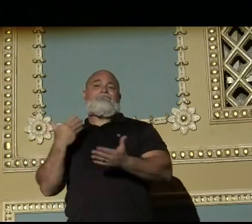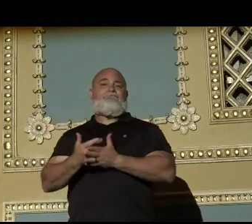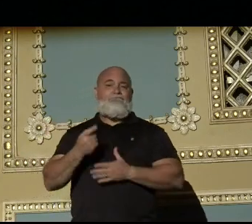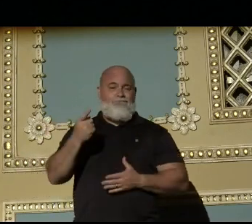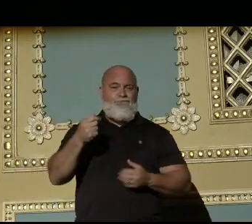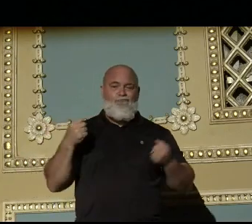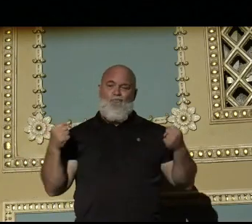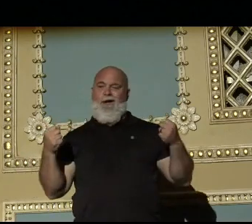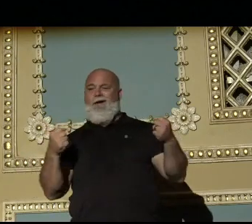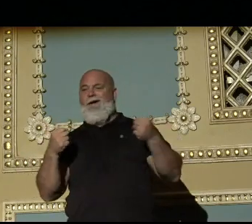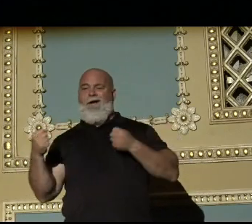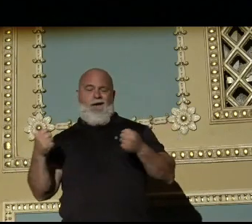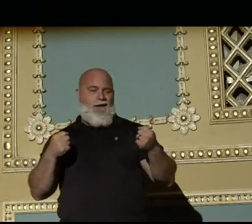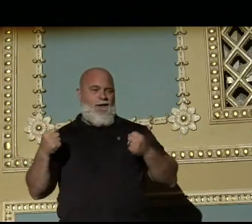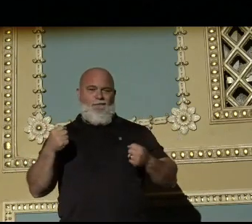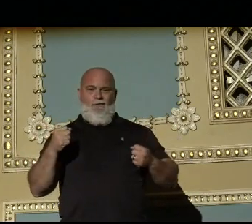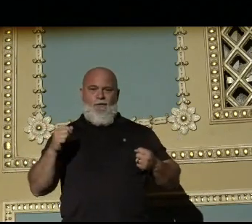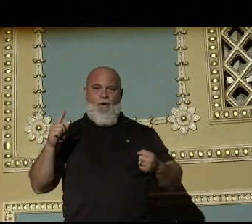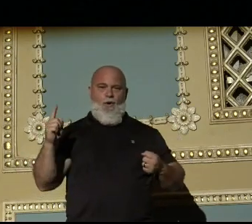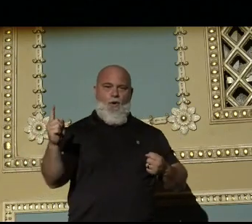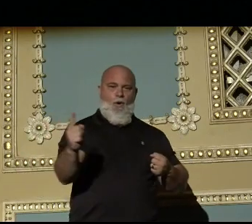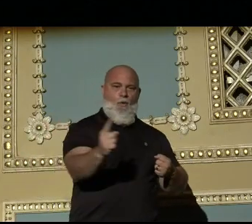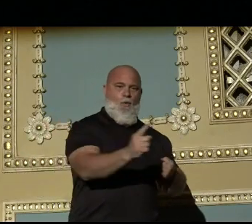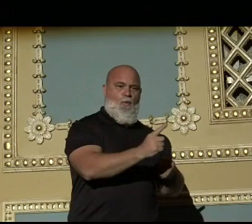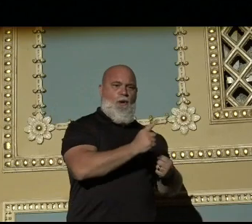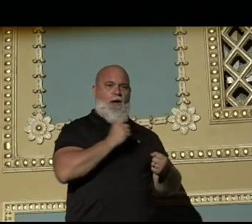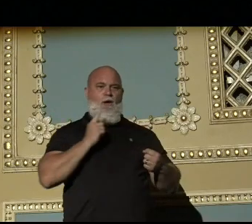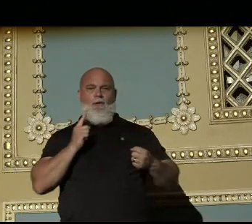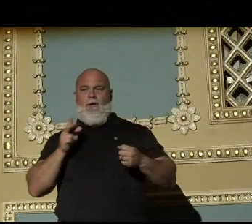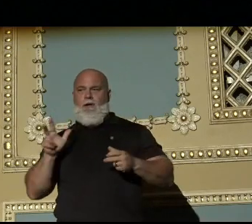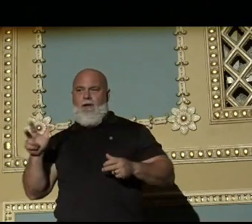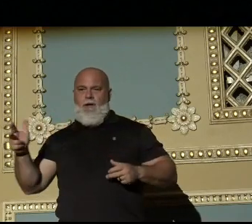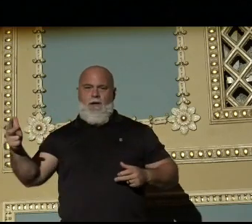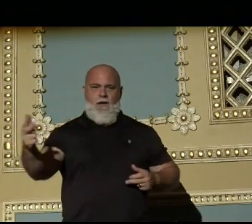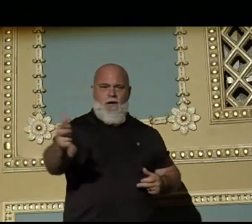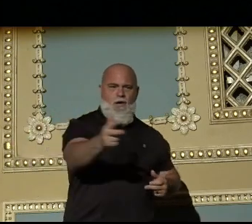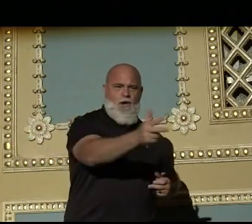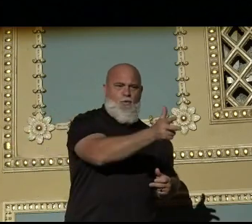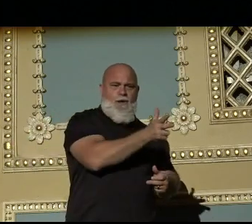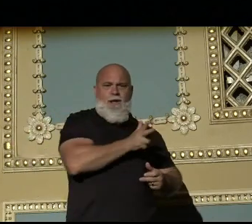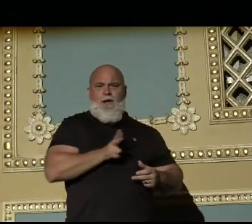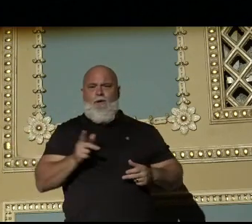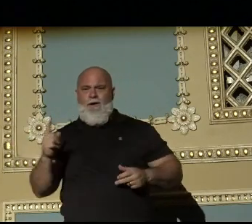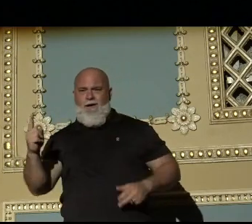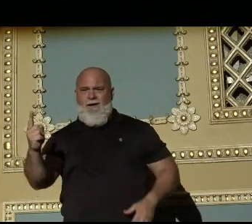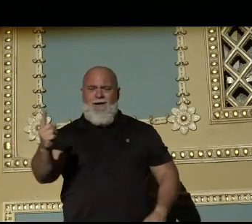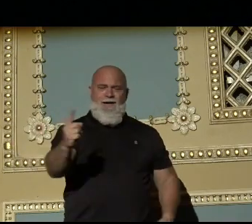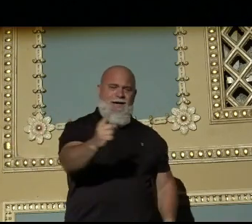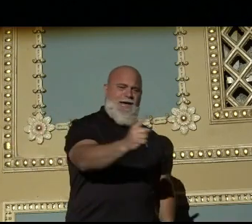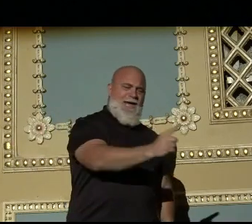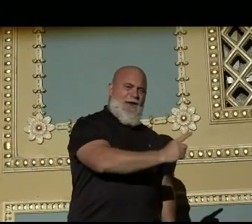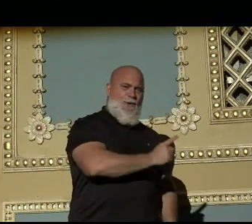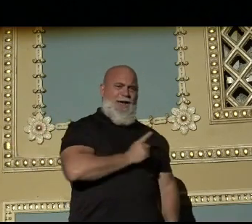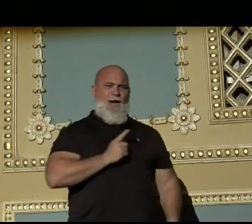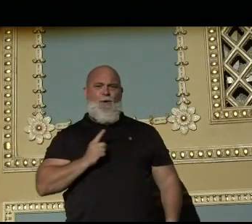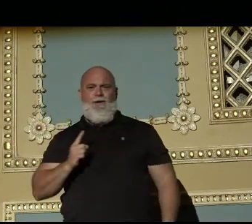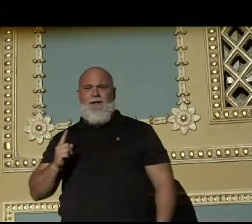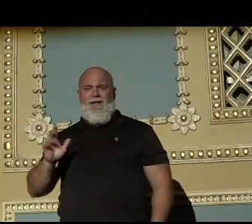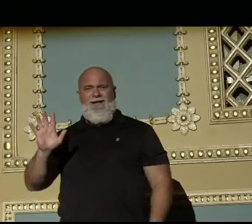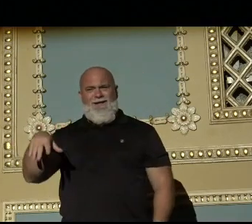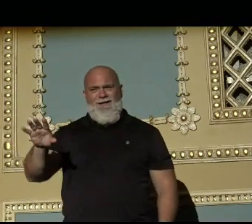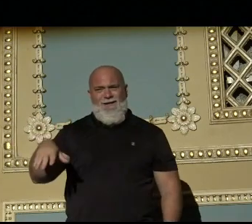driving around and around and around and around. And I'm like,